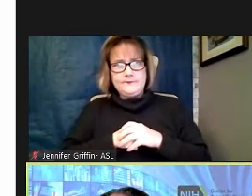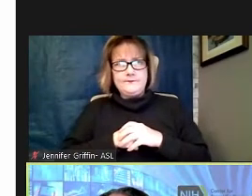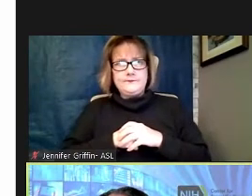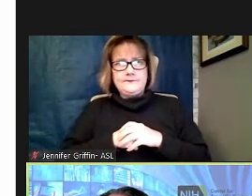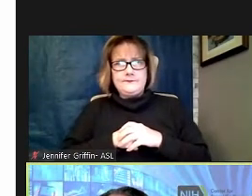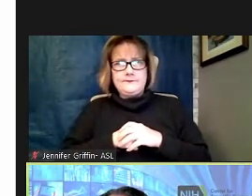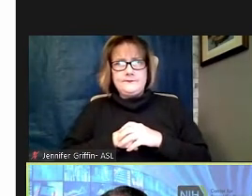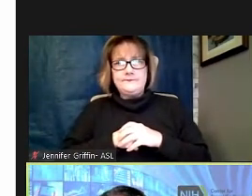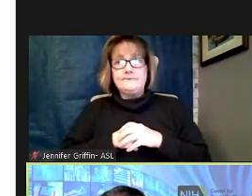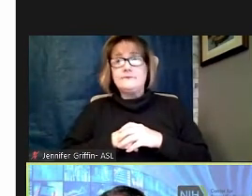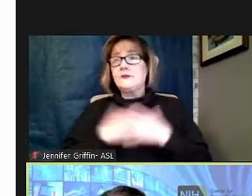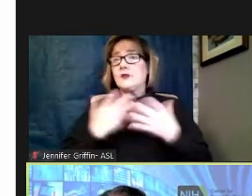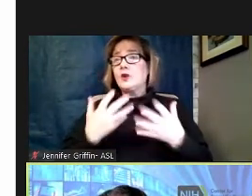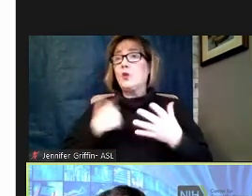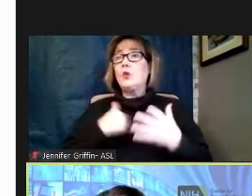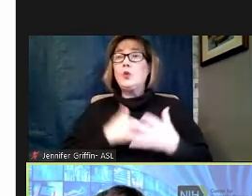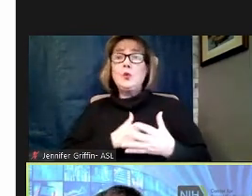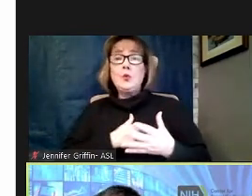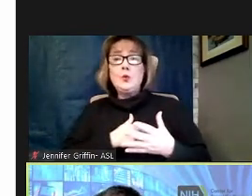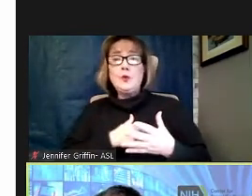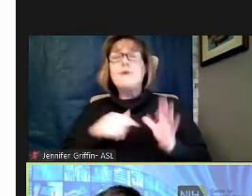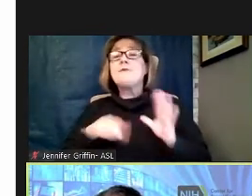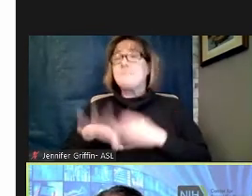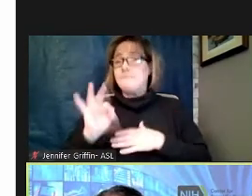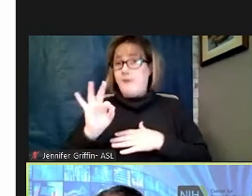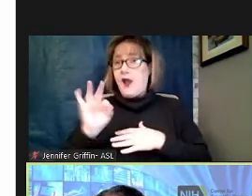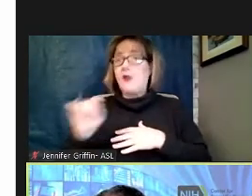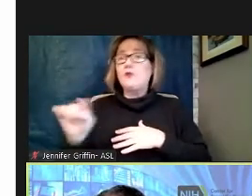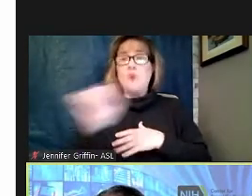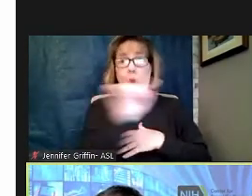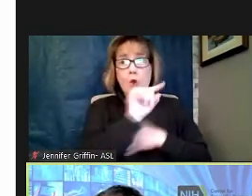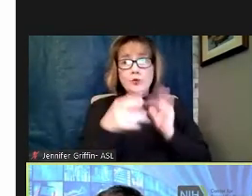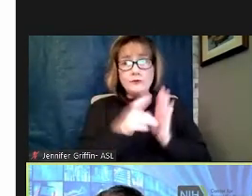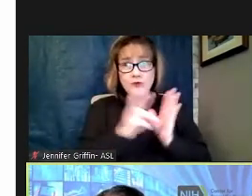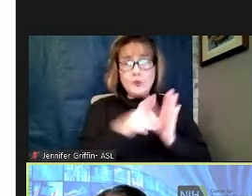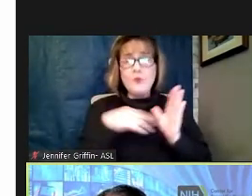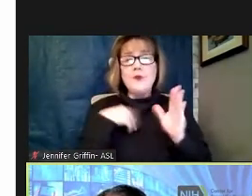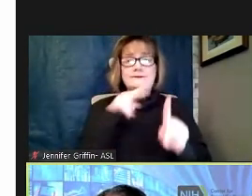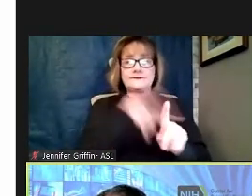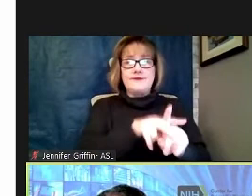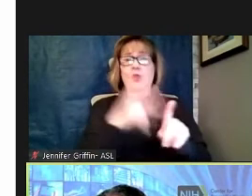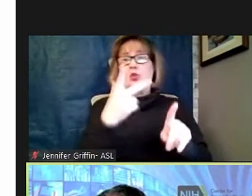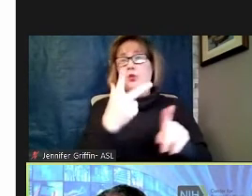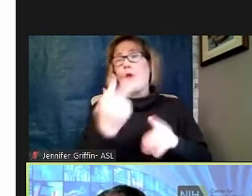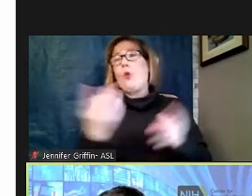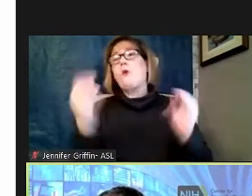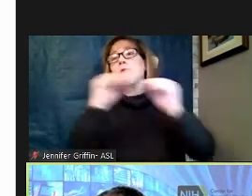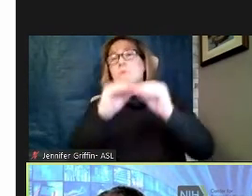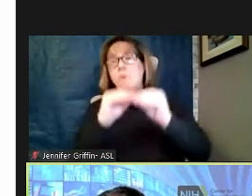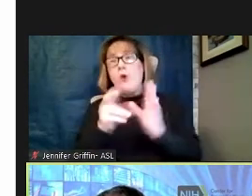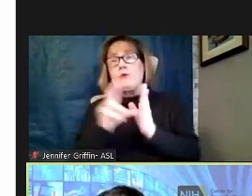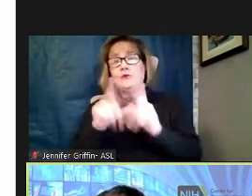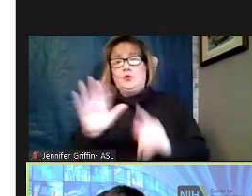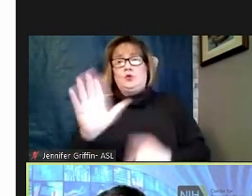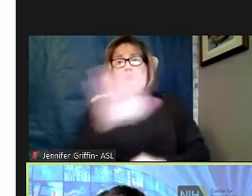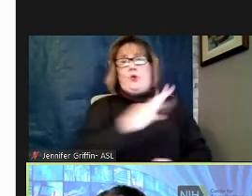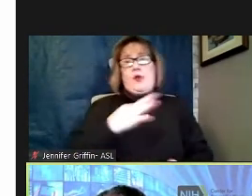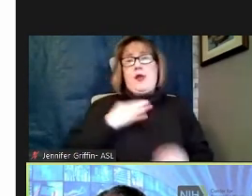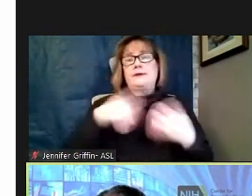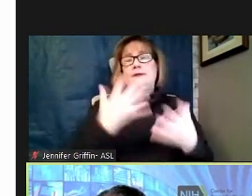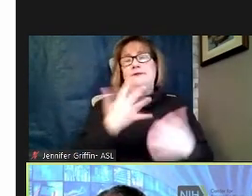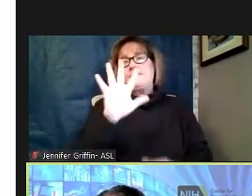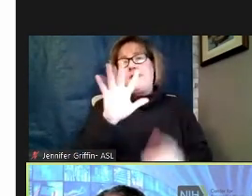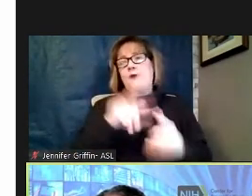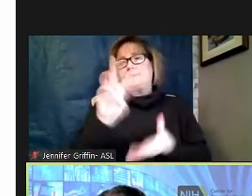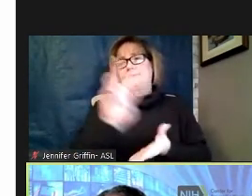So what we do is we find those reviewers and we assign 3 or more reviewers to your application and give them 5 to 6 weeks